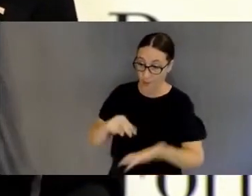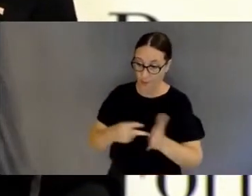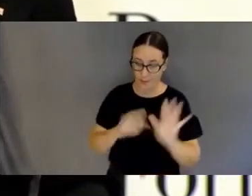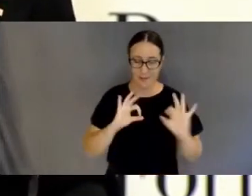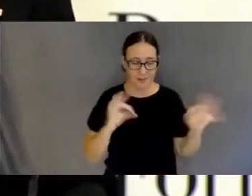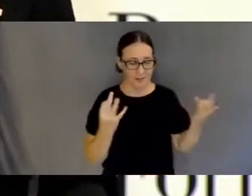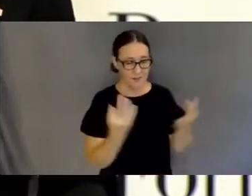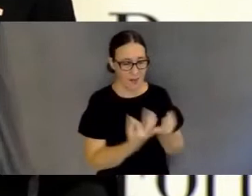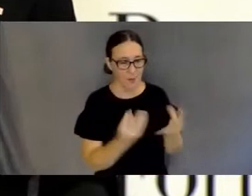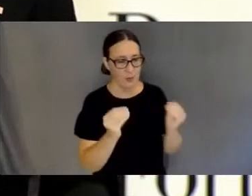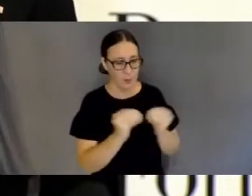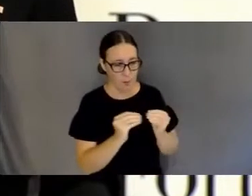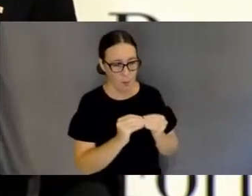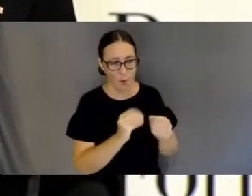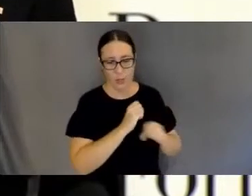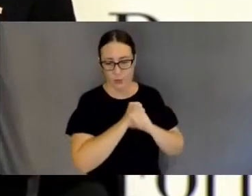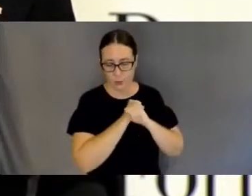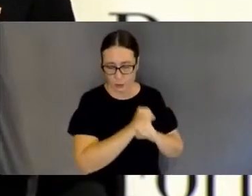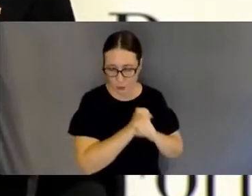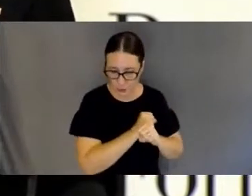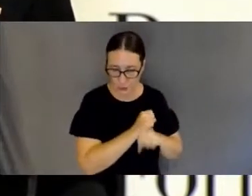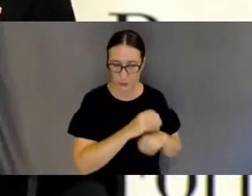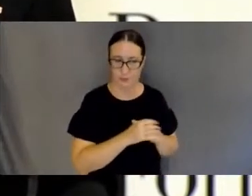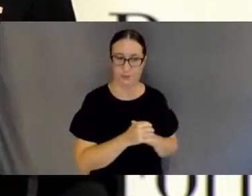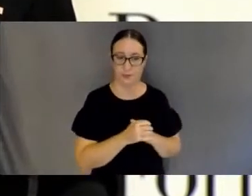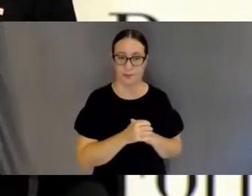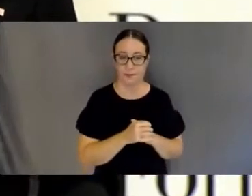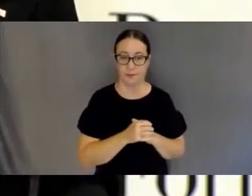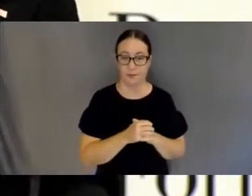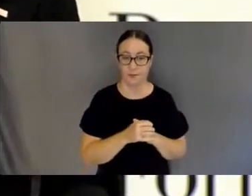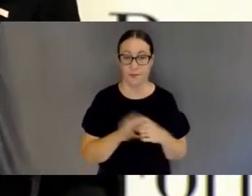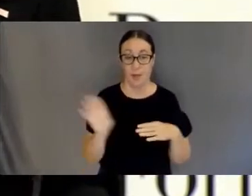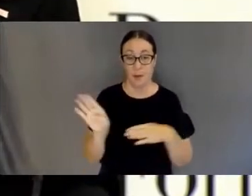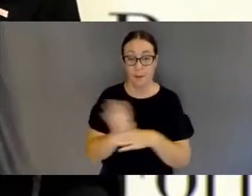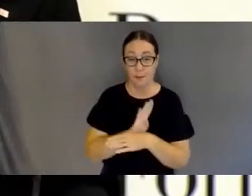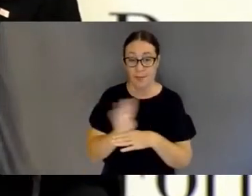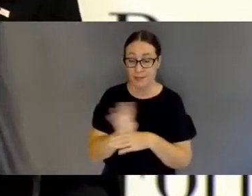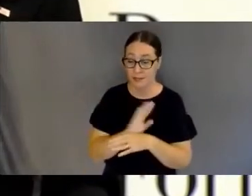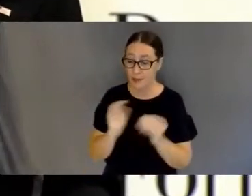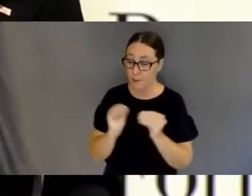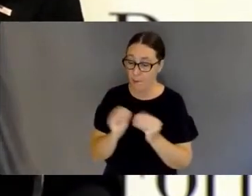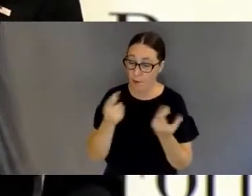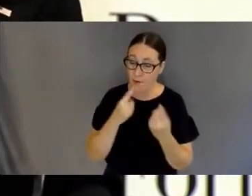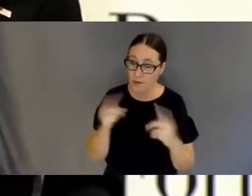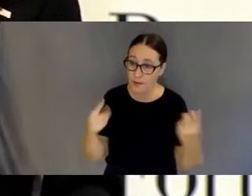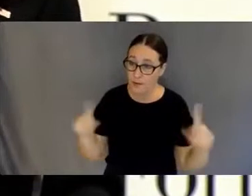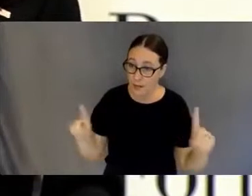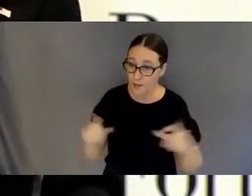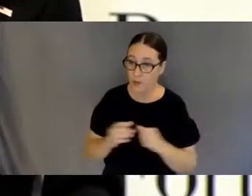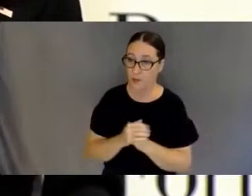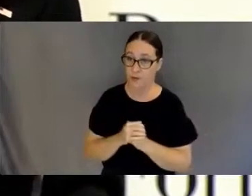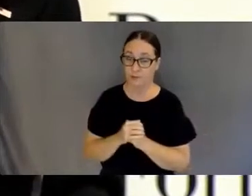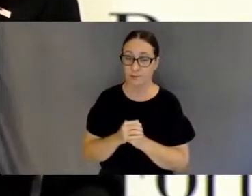be more secure, our businesses will be more successful, and our nation will